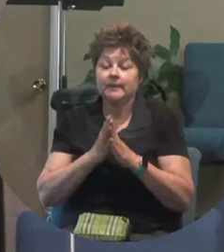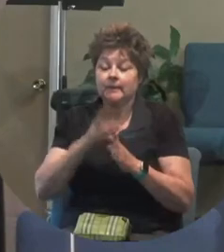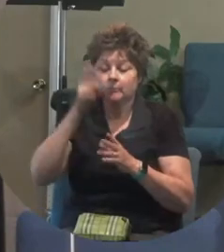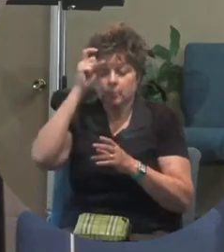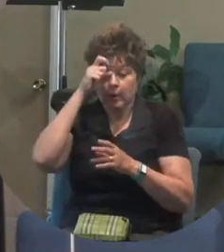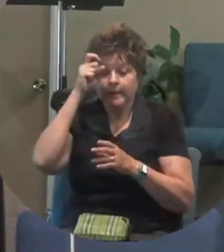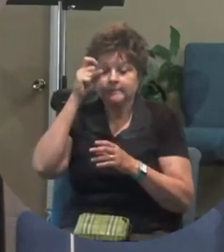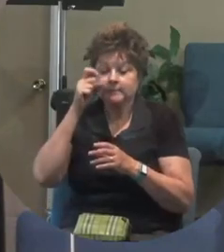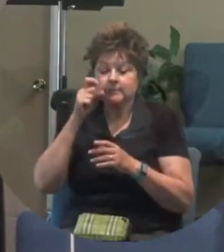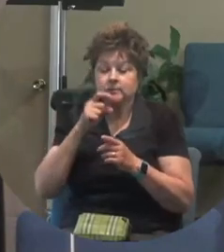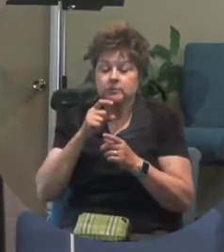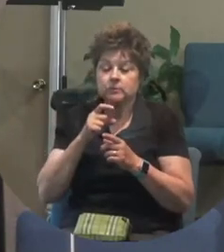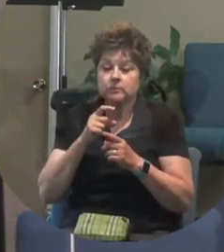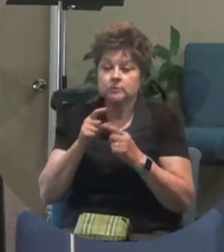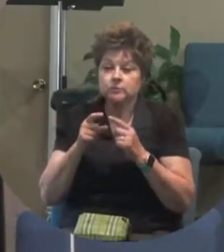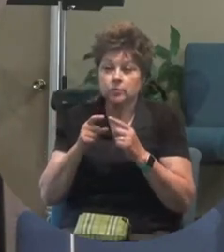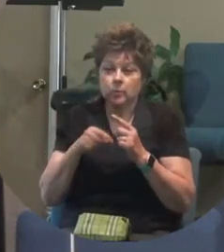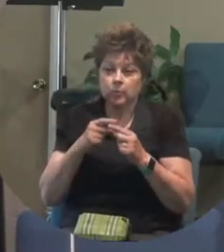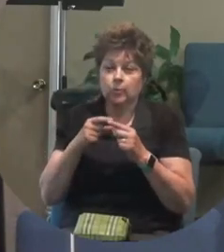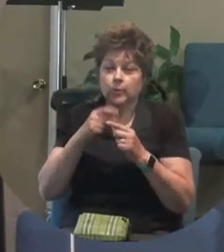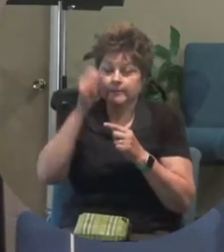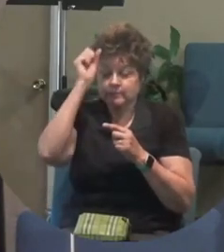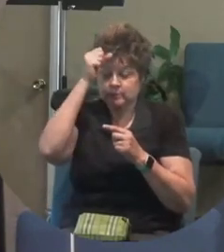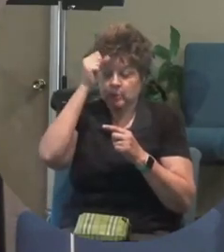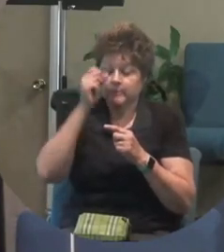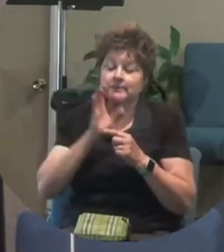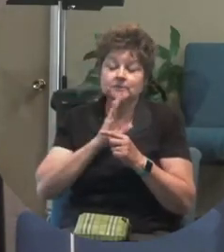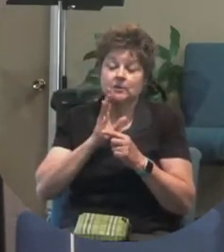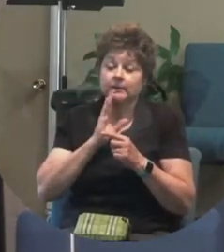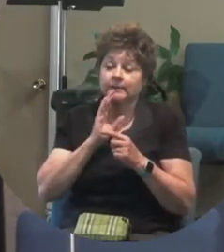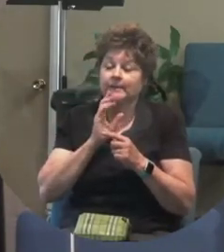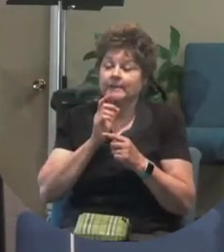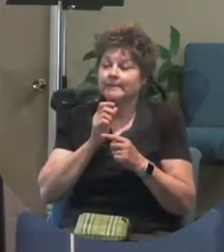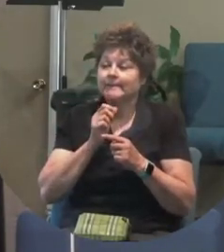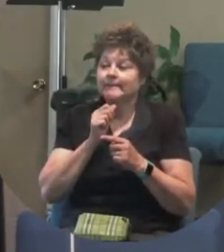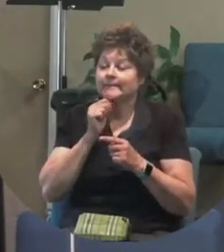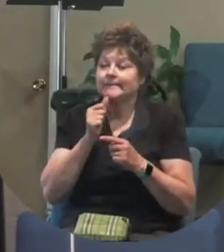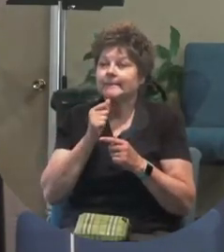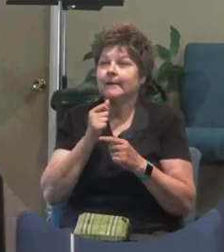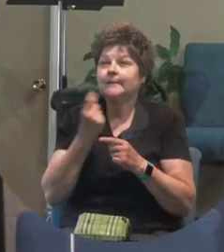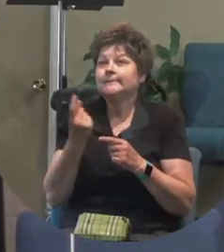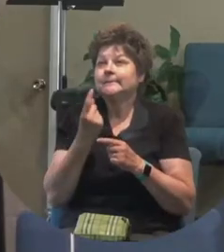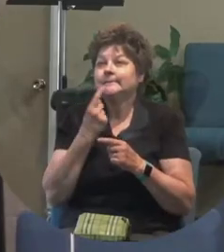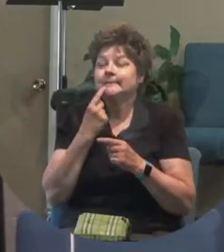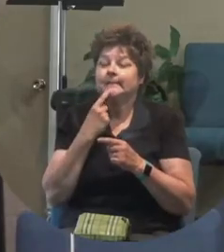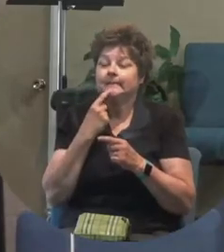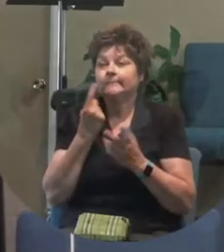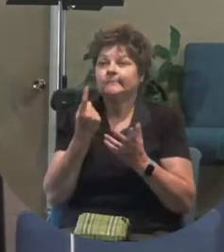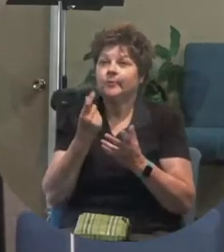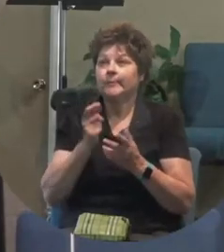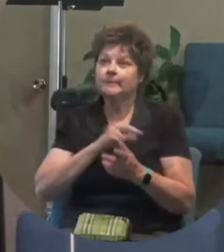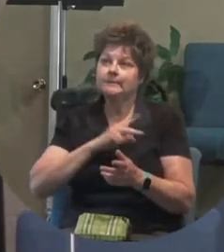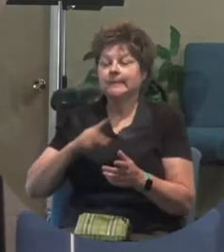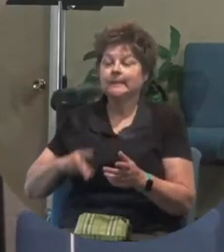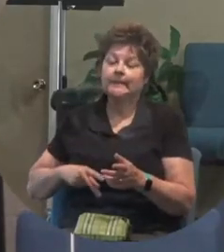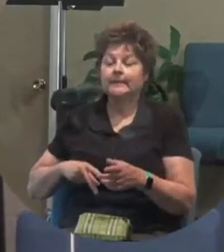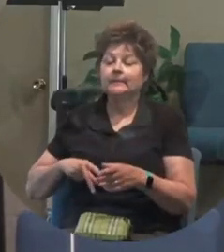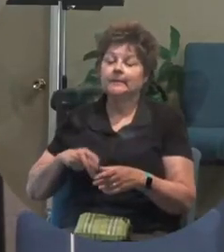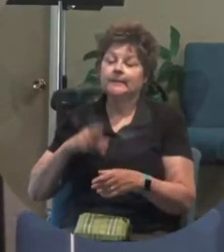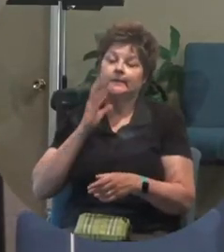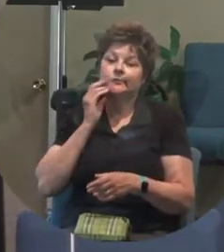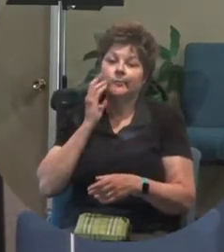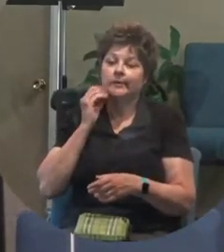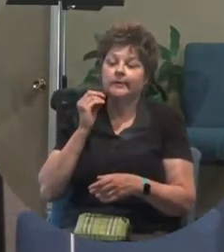So when Solomon is speaking, he's not just speaking out of his kingly experience or his